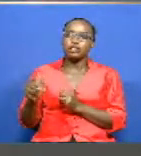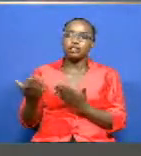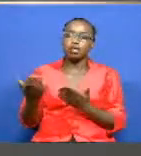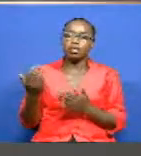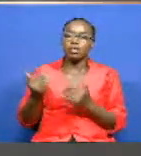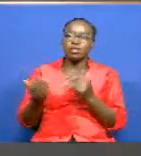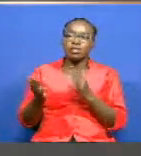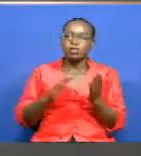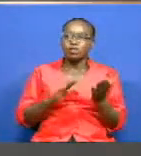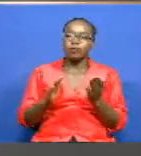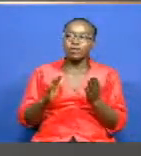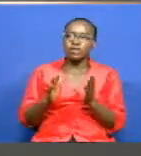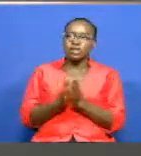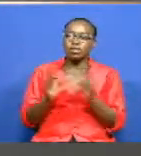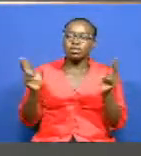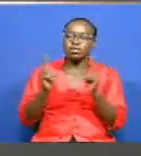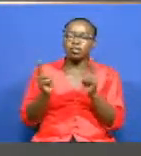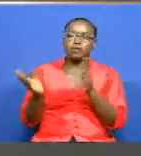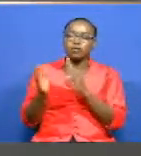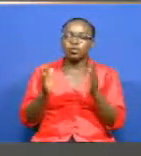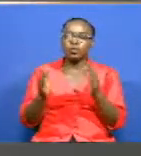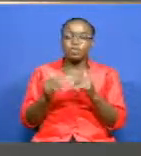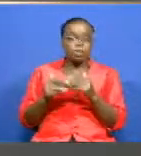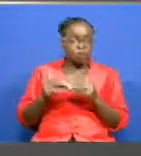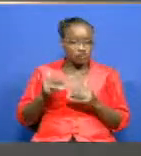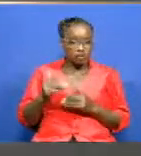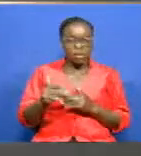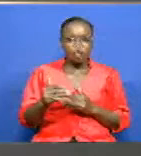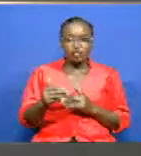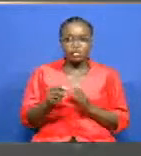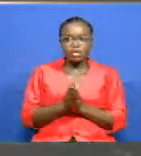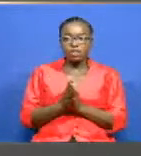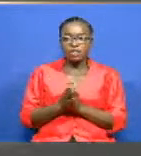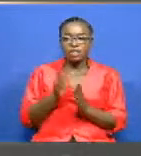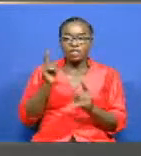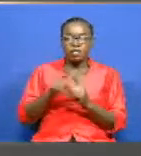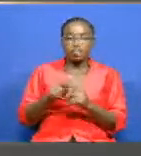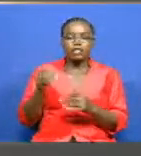your local weather focus. The international weather focus is coming up in a bit. Until we meet